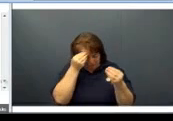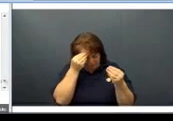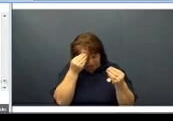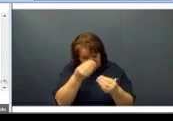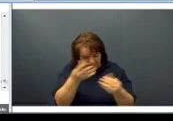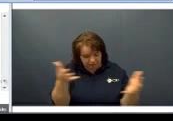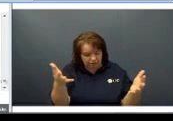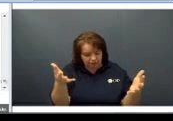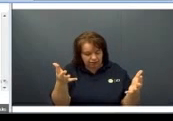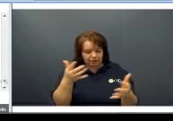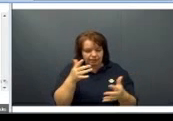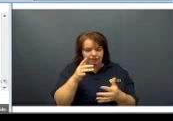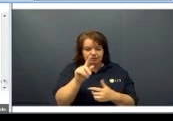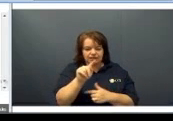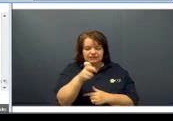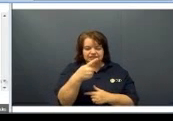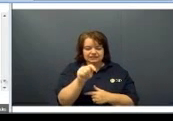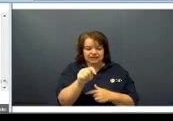that